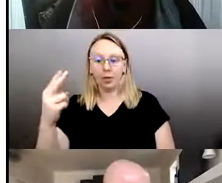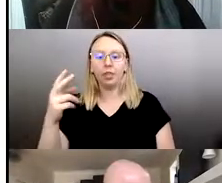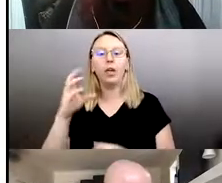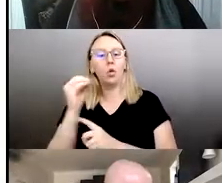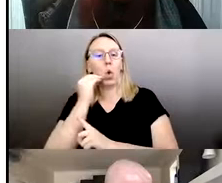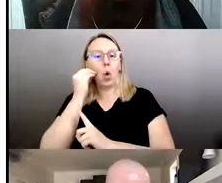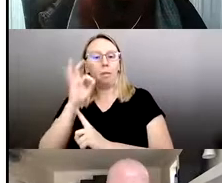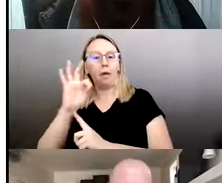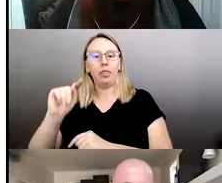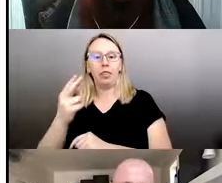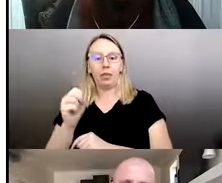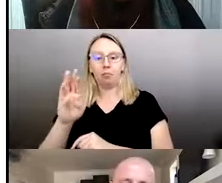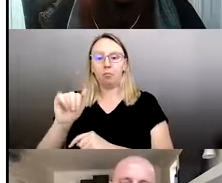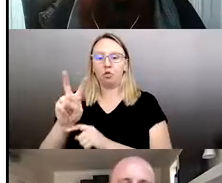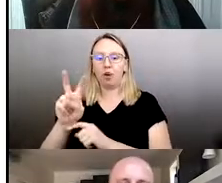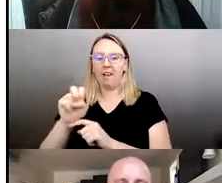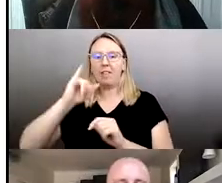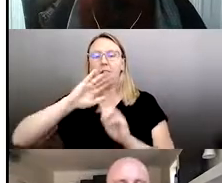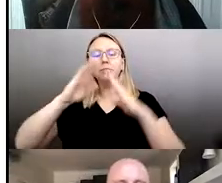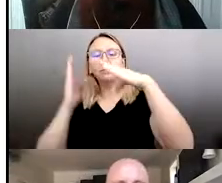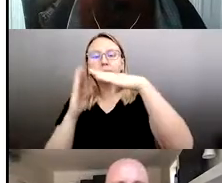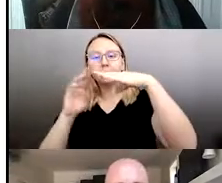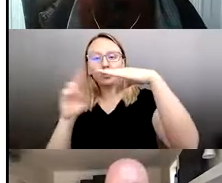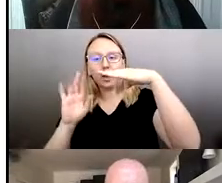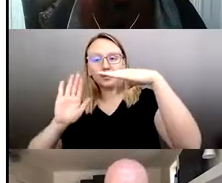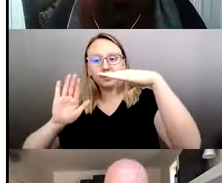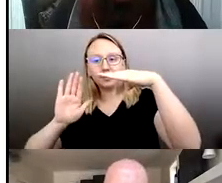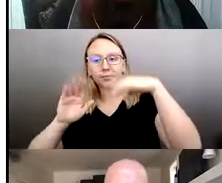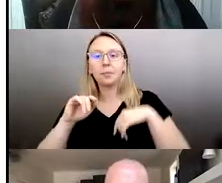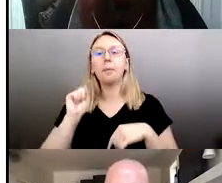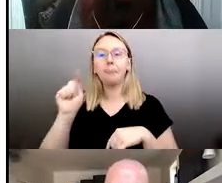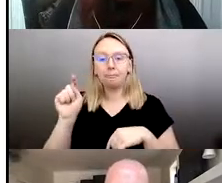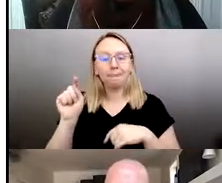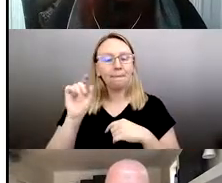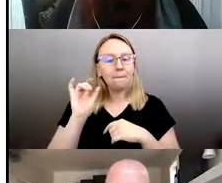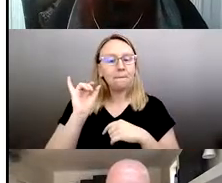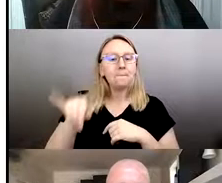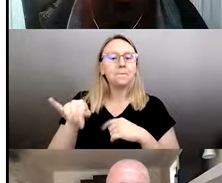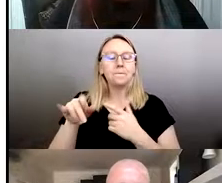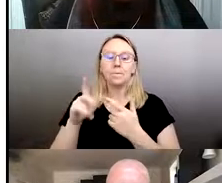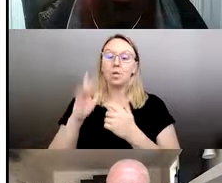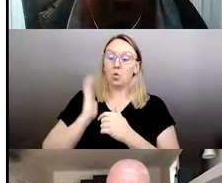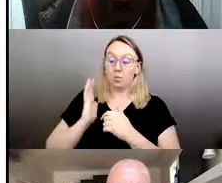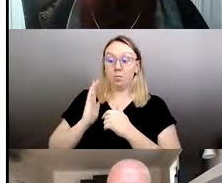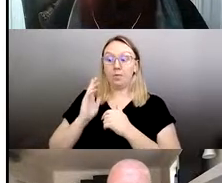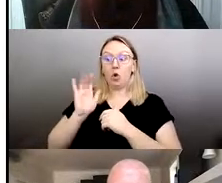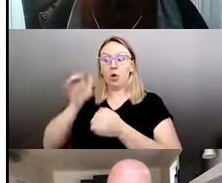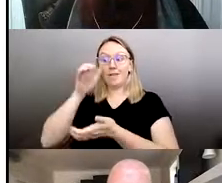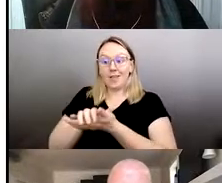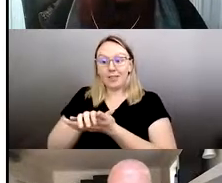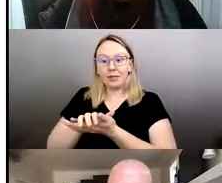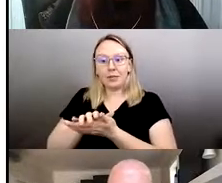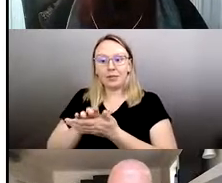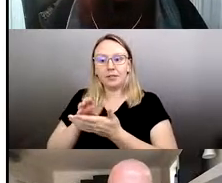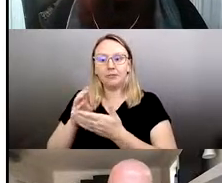allow us to make connections between these artists. This painting, once in the collection of her husband, Alfred Stieglitz, was given